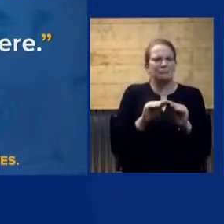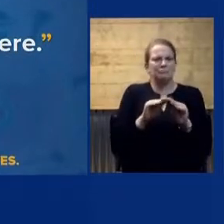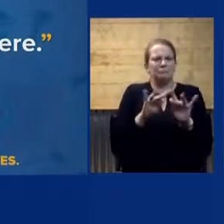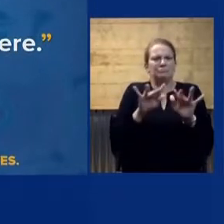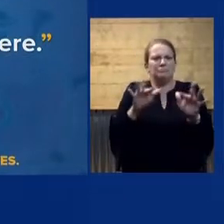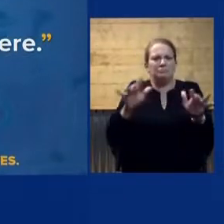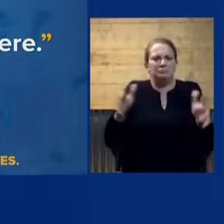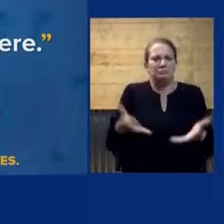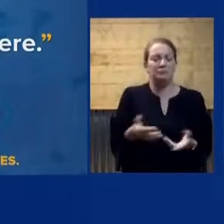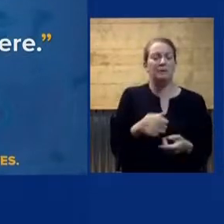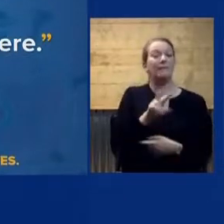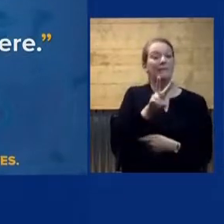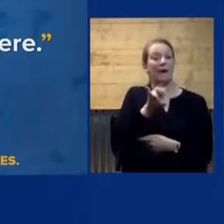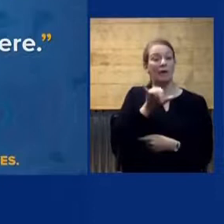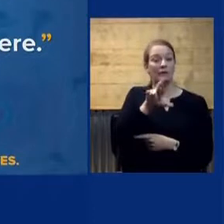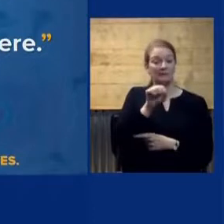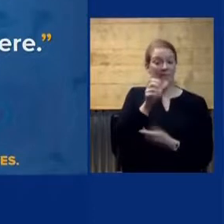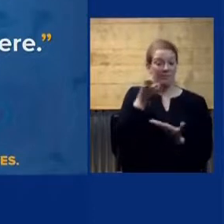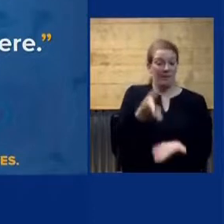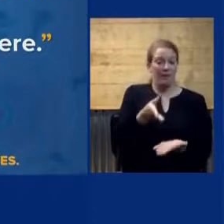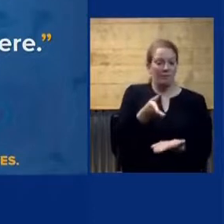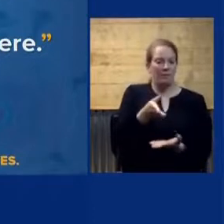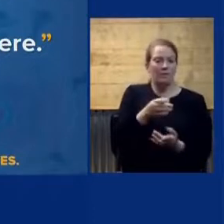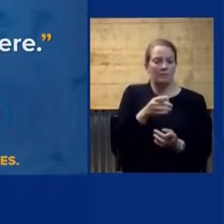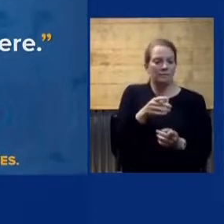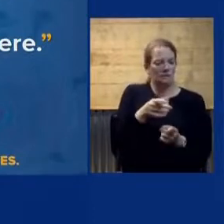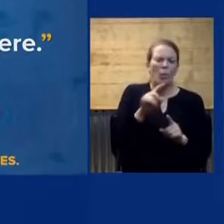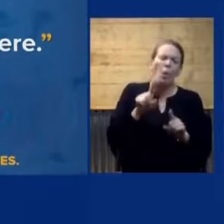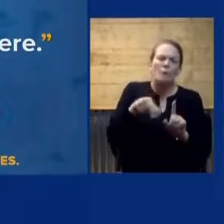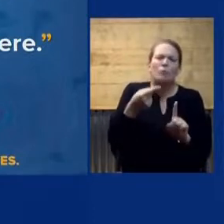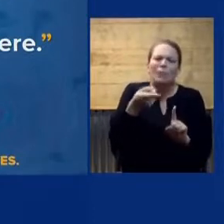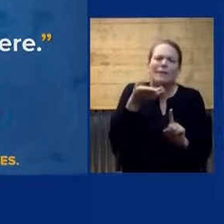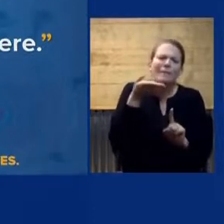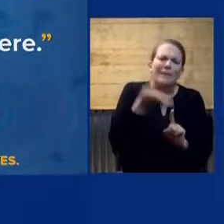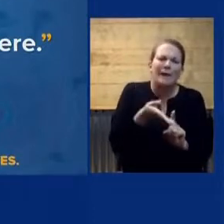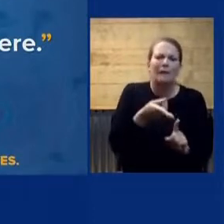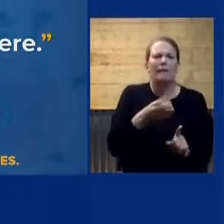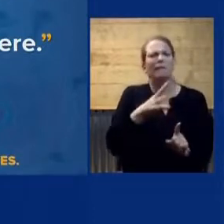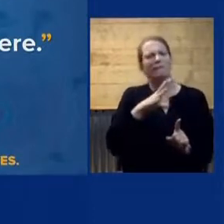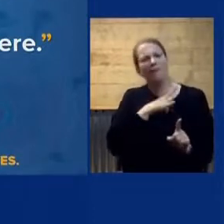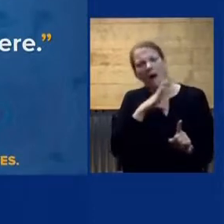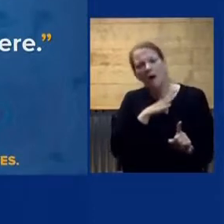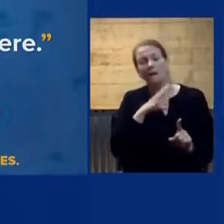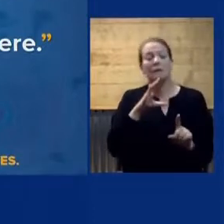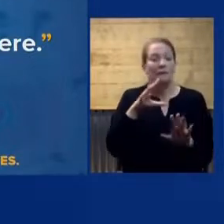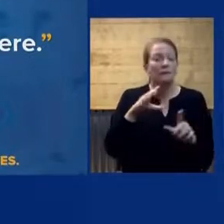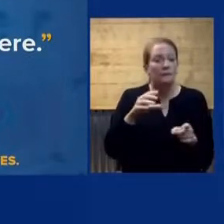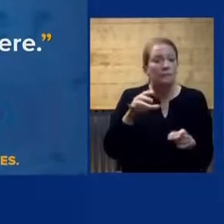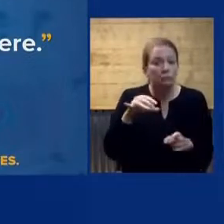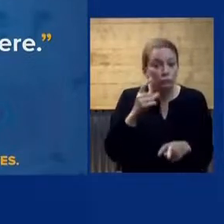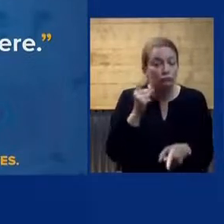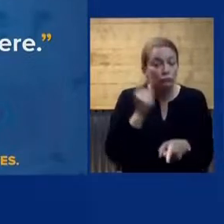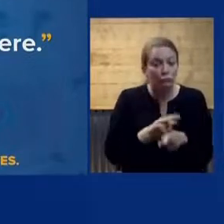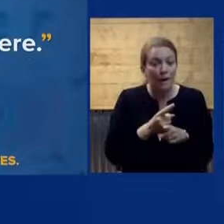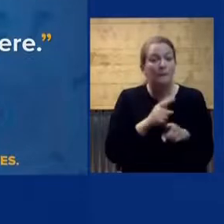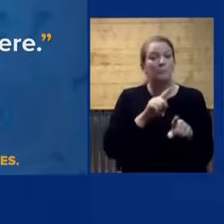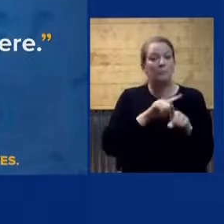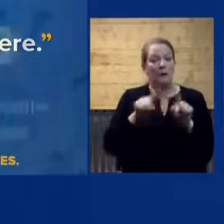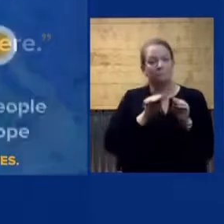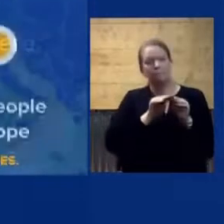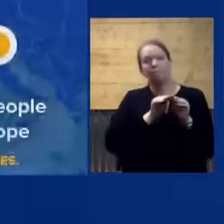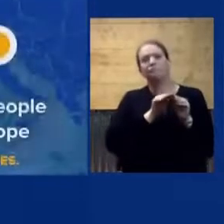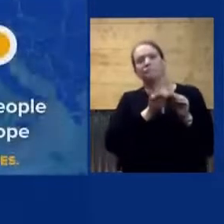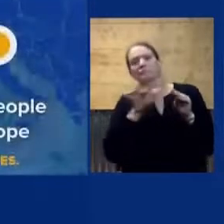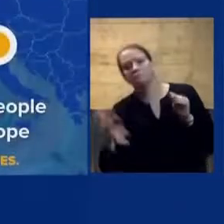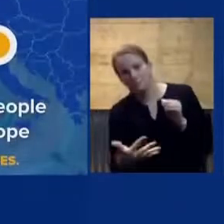it's only in Italy, it's only in Spain. Yes, until it gets on a plane, and then it's in our backyard,